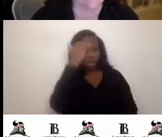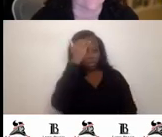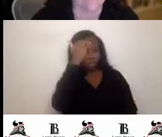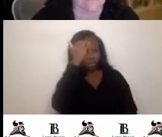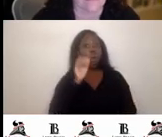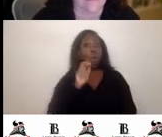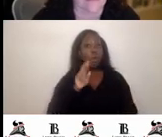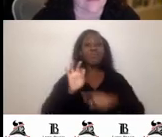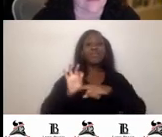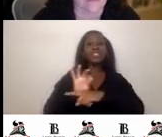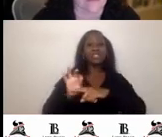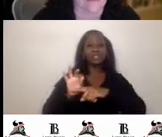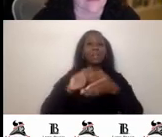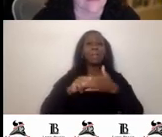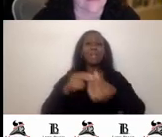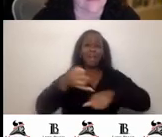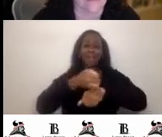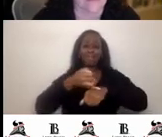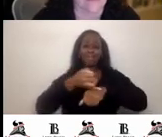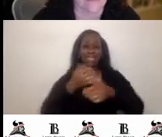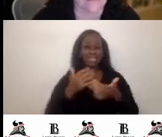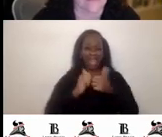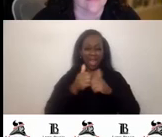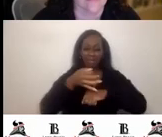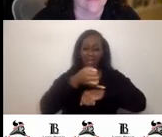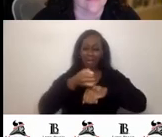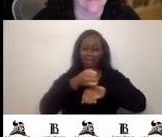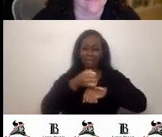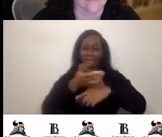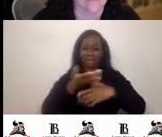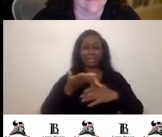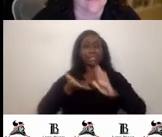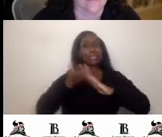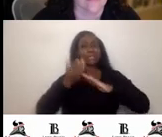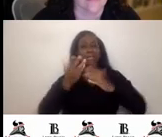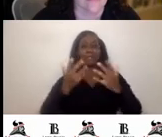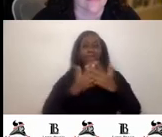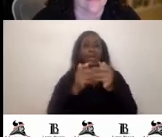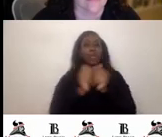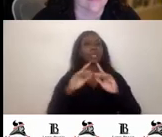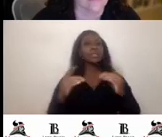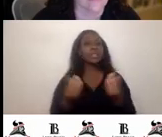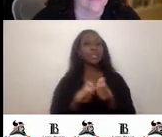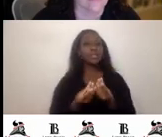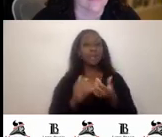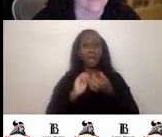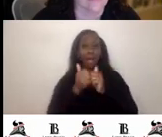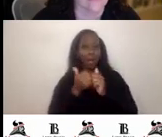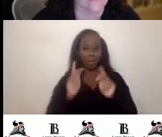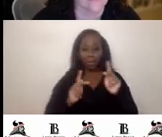So again, we mentioned that island. So how does that island functionally work with the district? How do folks functionally get from that